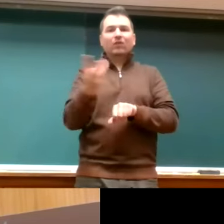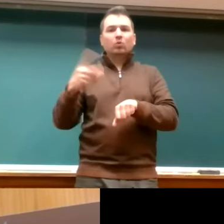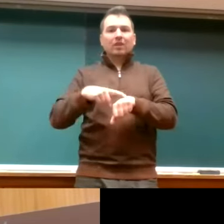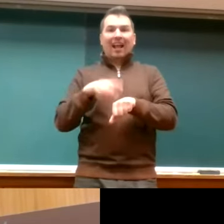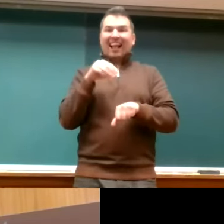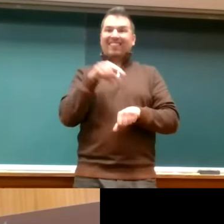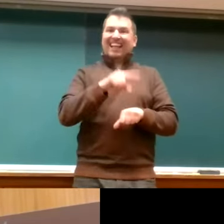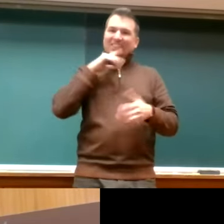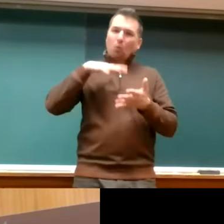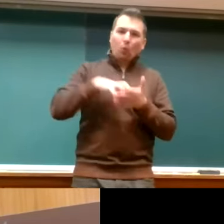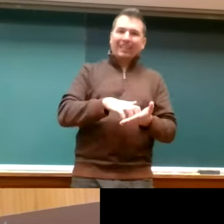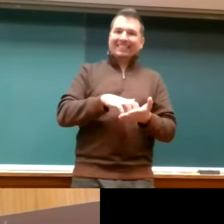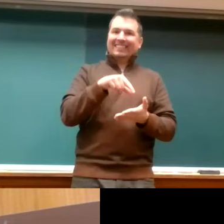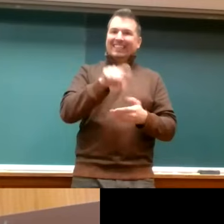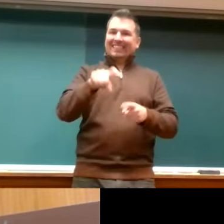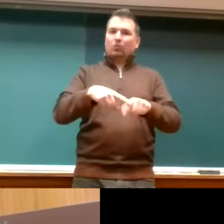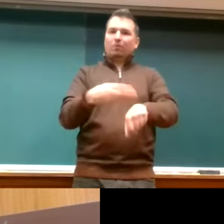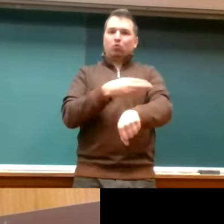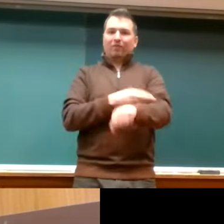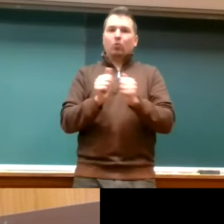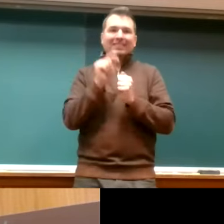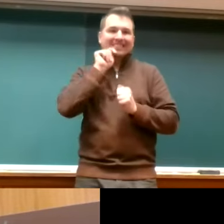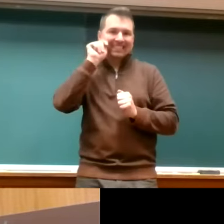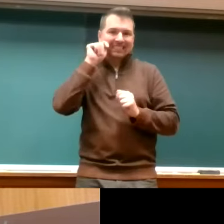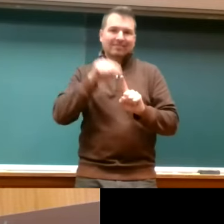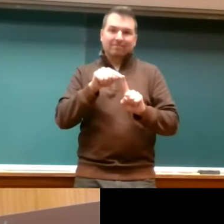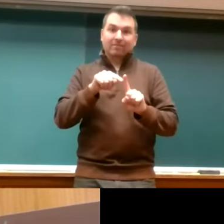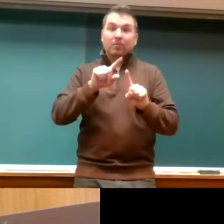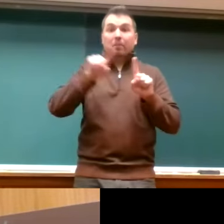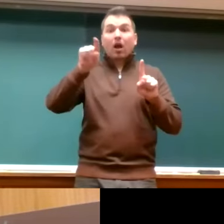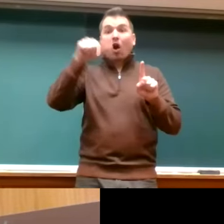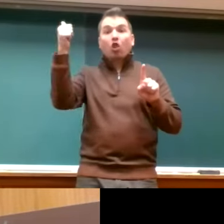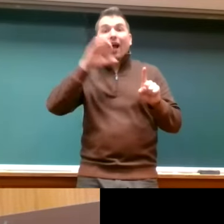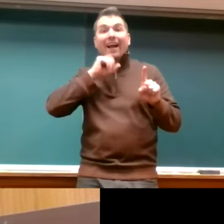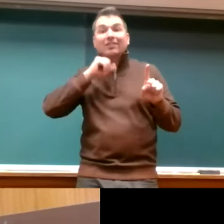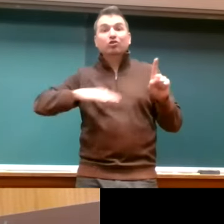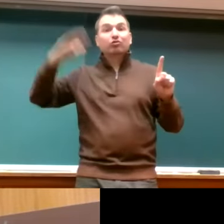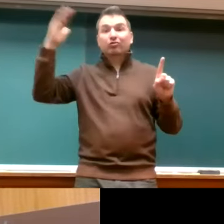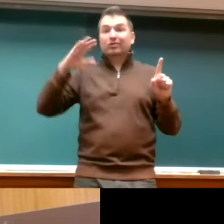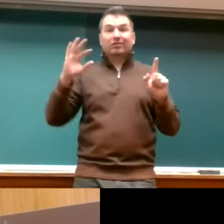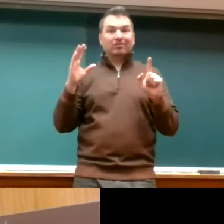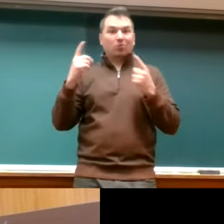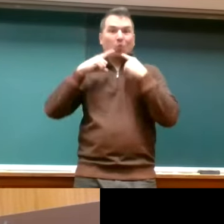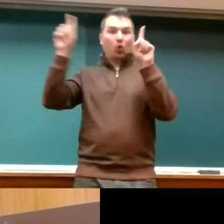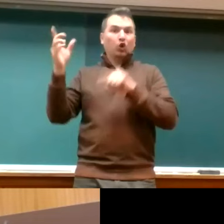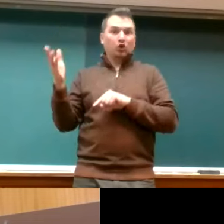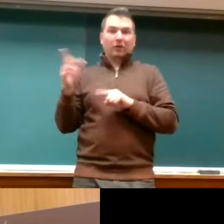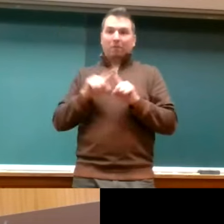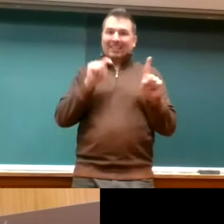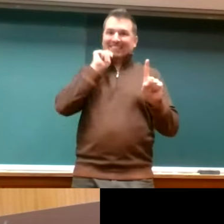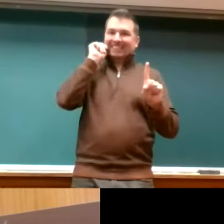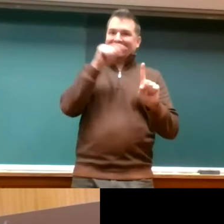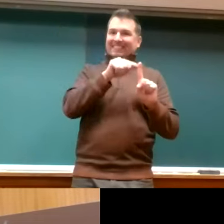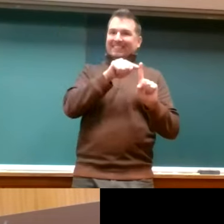link, to be honest. Every other group has worked beautifully, like the data you saw, except for this